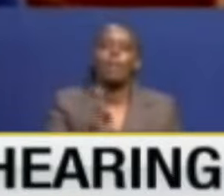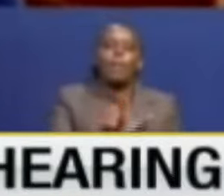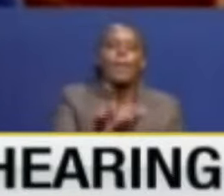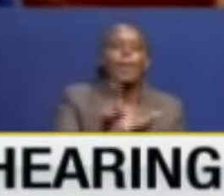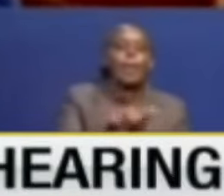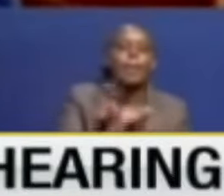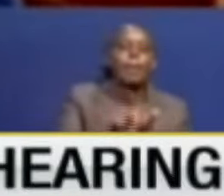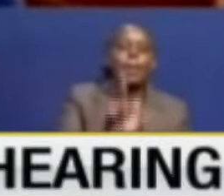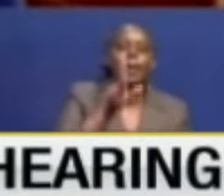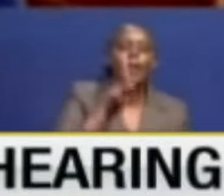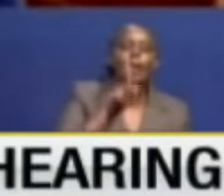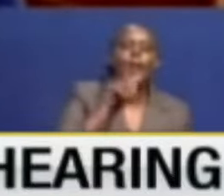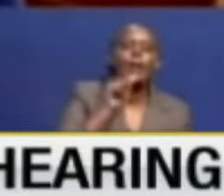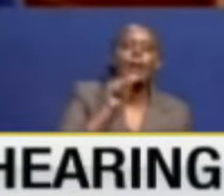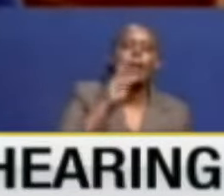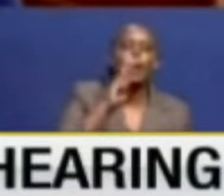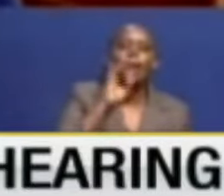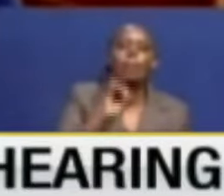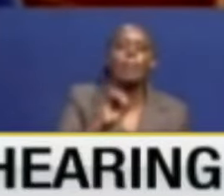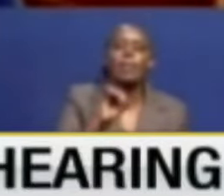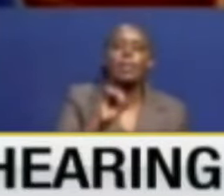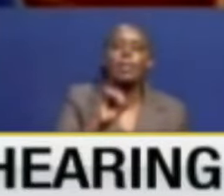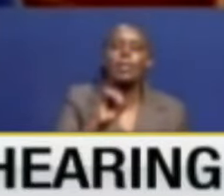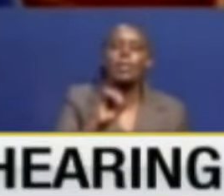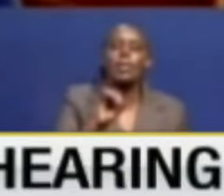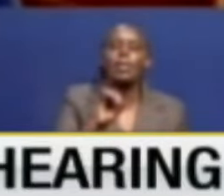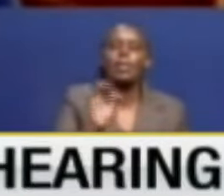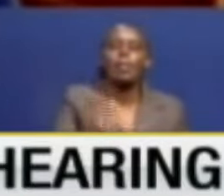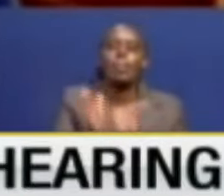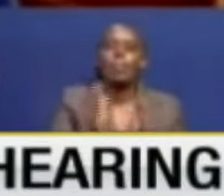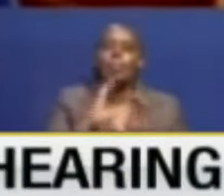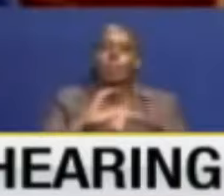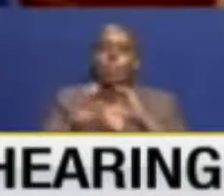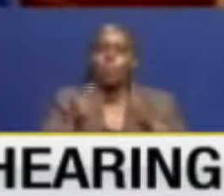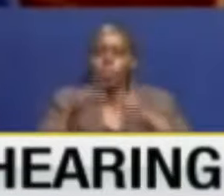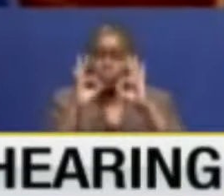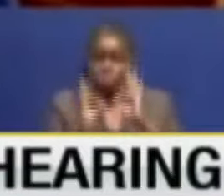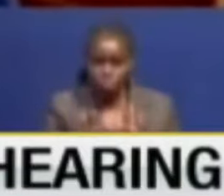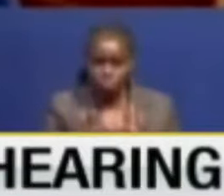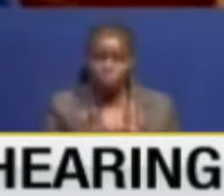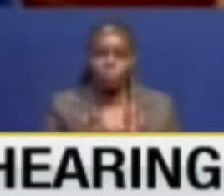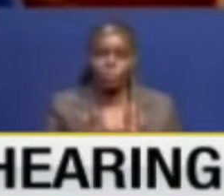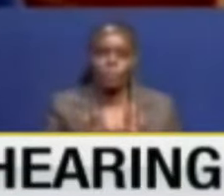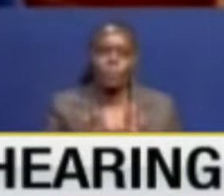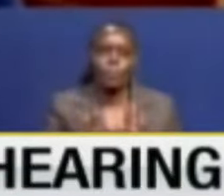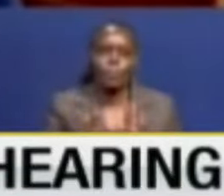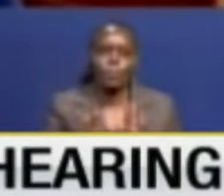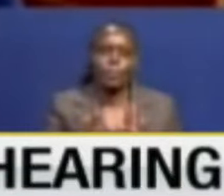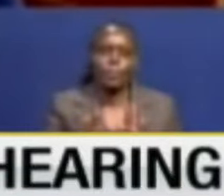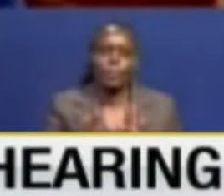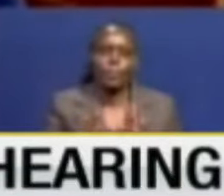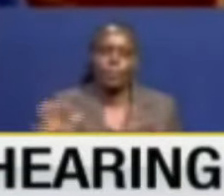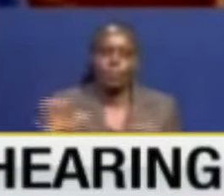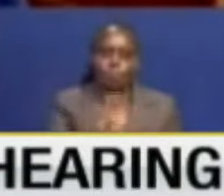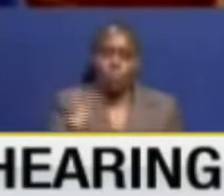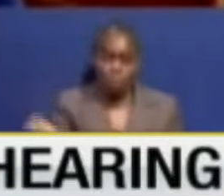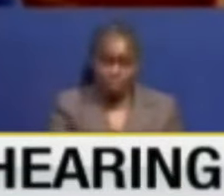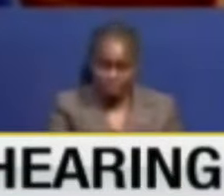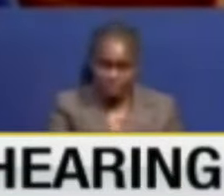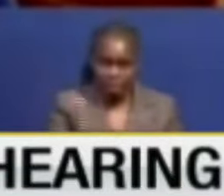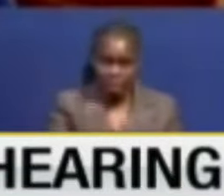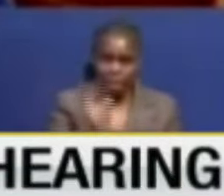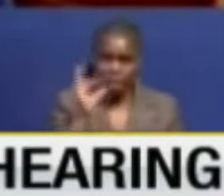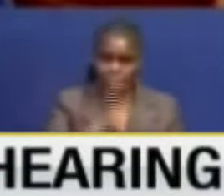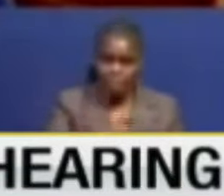paying Kiambi Christas Manyara, a public communication officer in the office of the governor, his full salary and